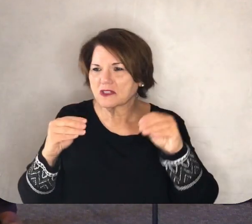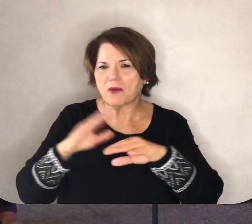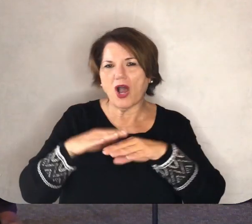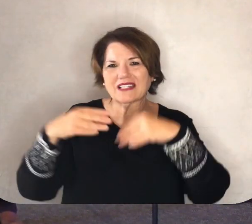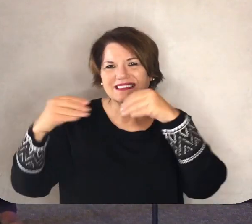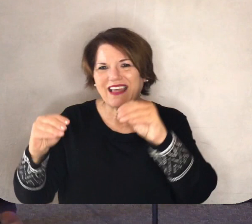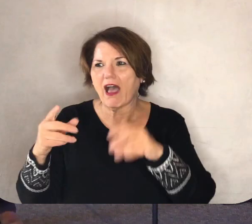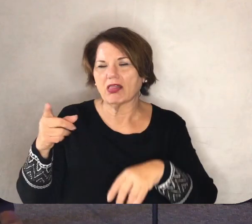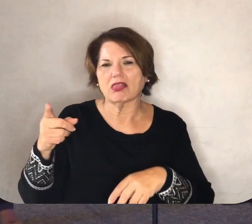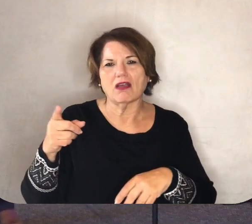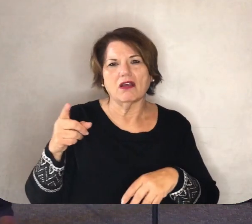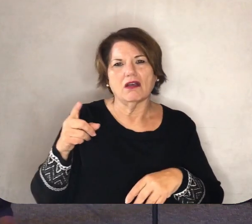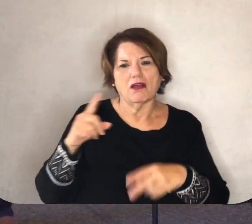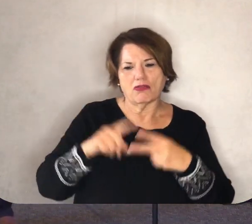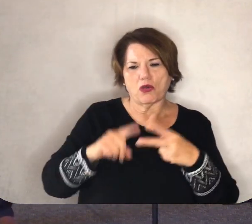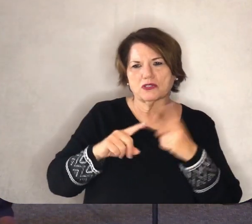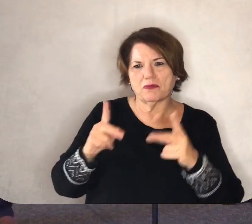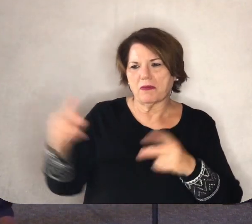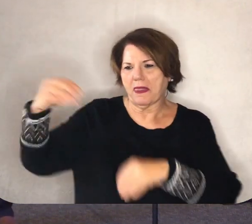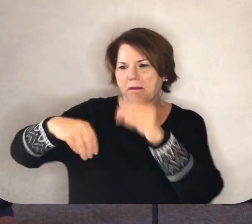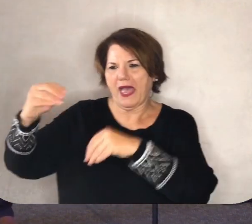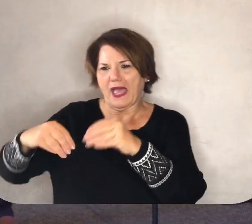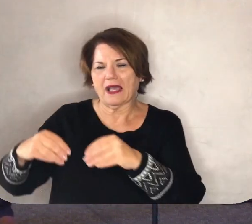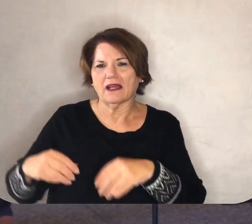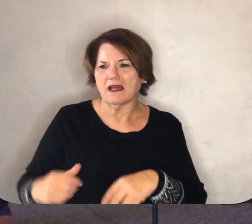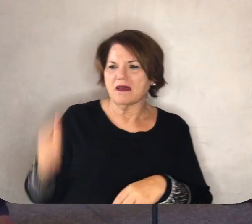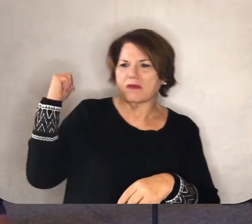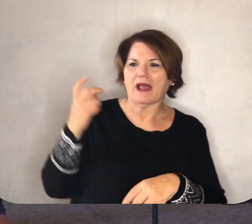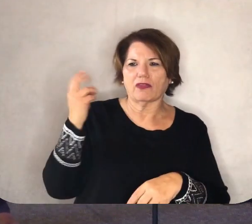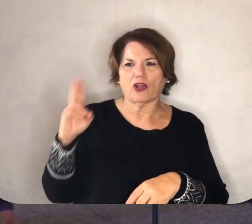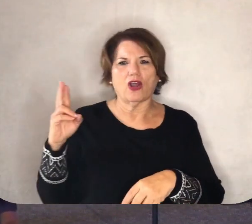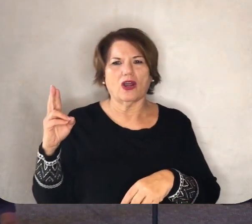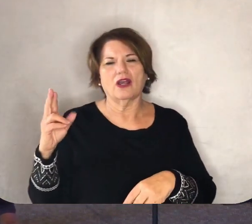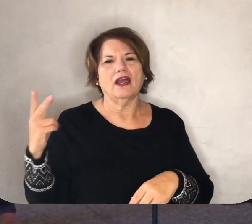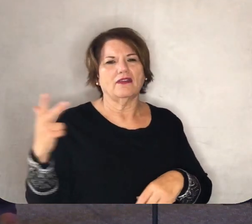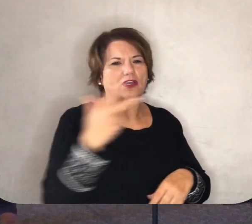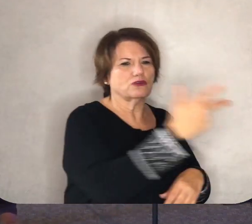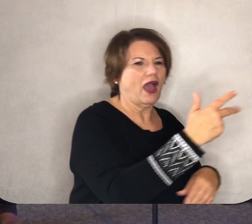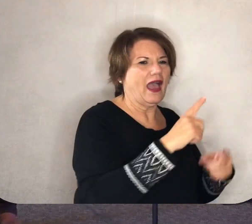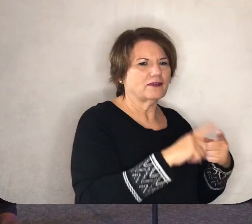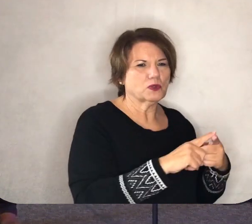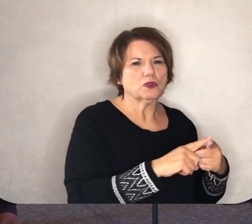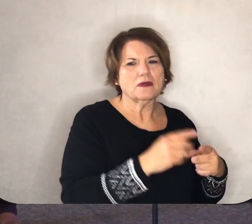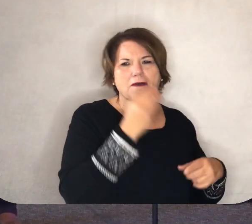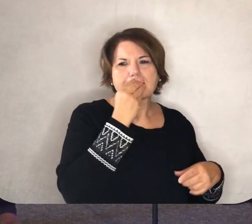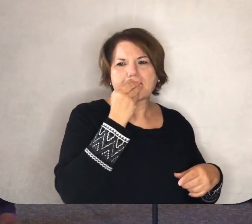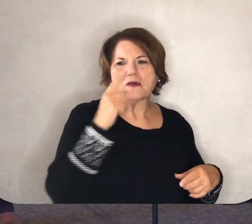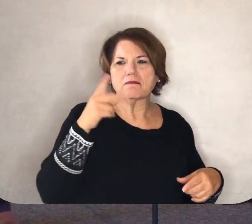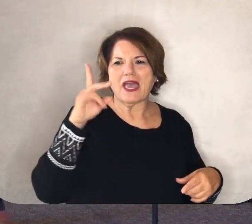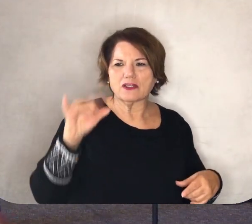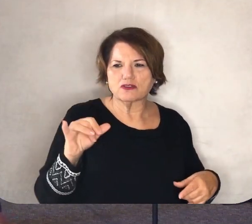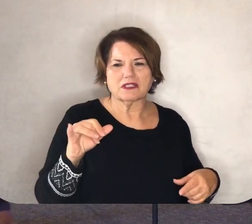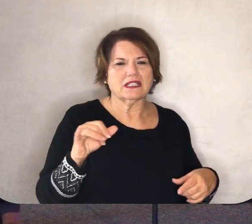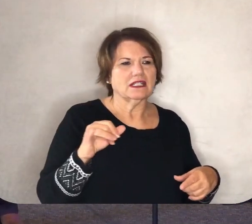sale or whatever else, and they have them pack it up and put it in the back of their car, and they come by the Moore Park Pantry Plus, and she pops her trunk.